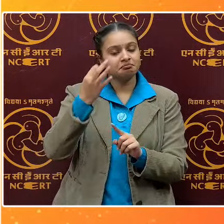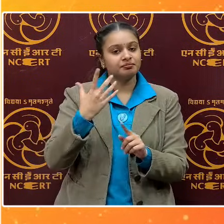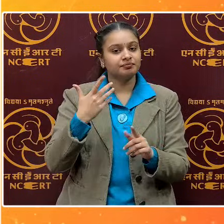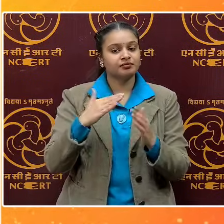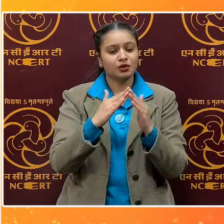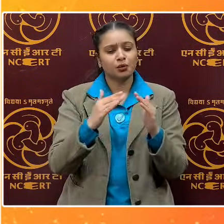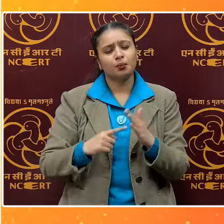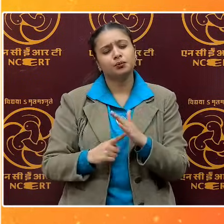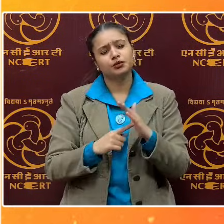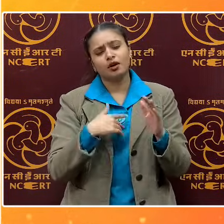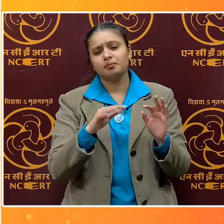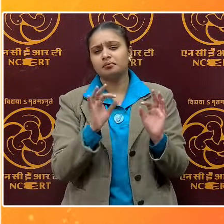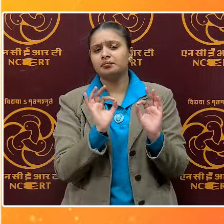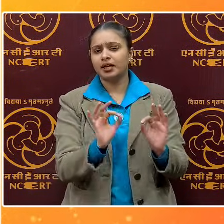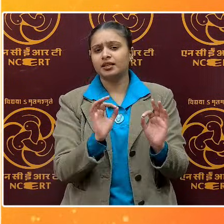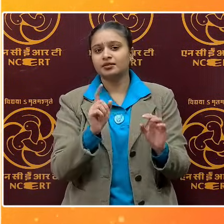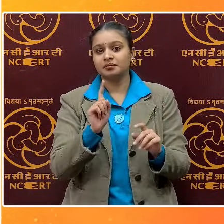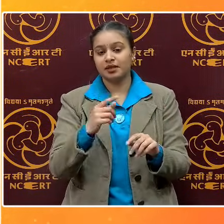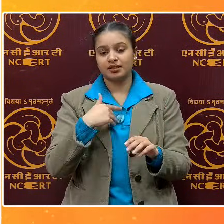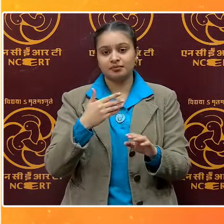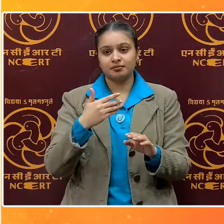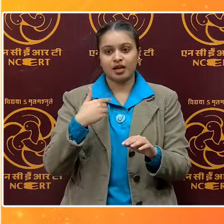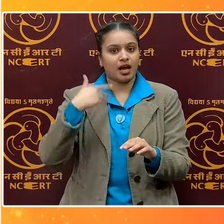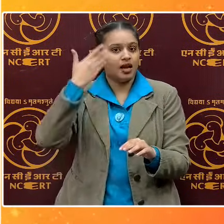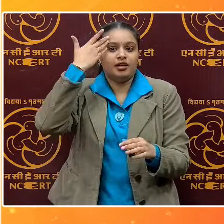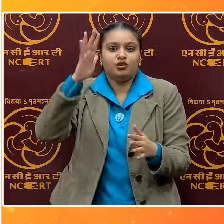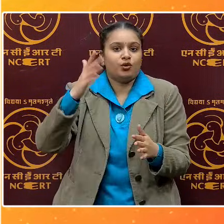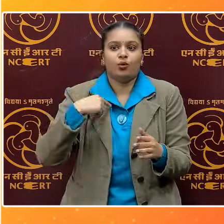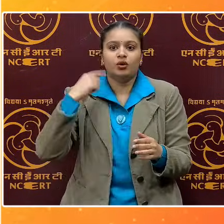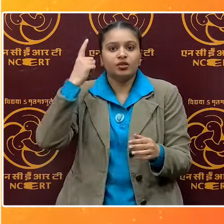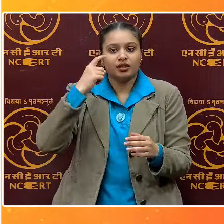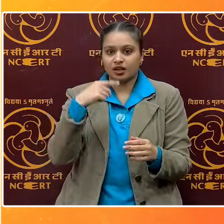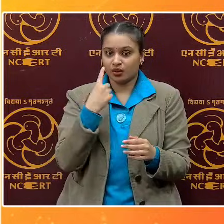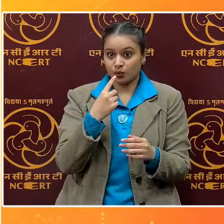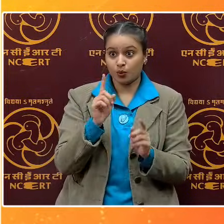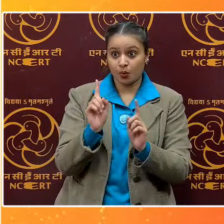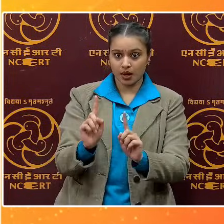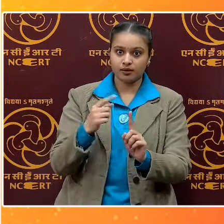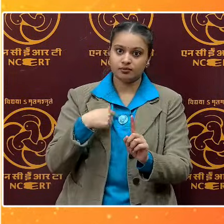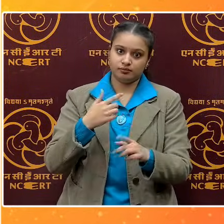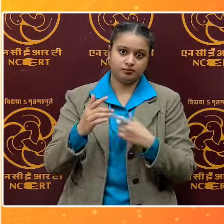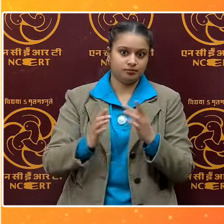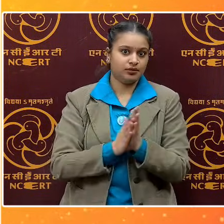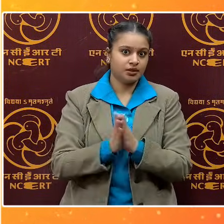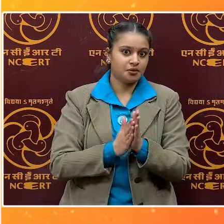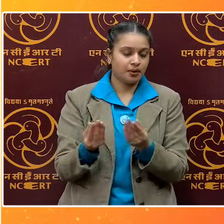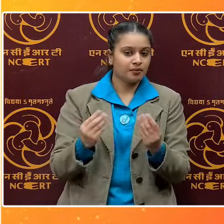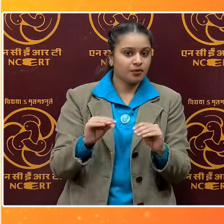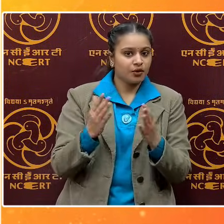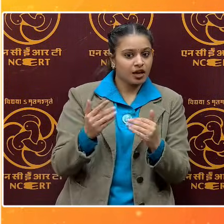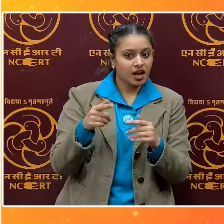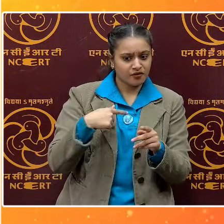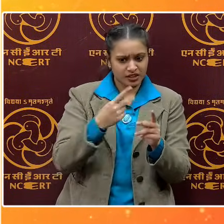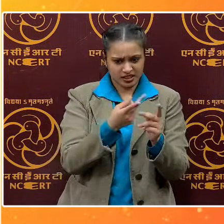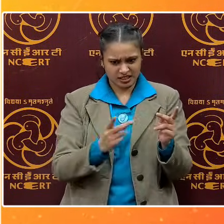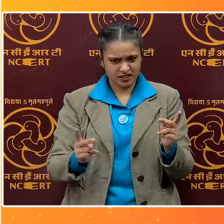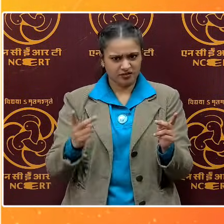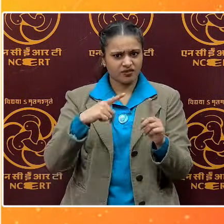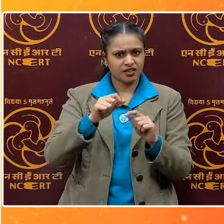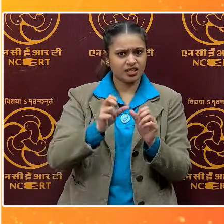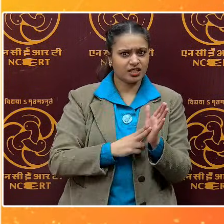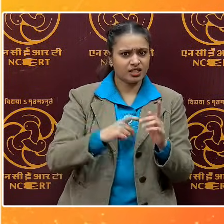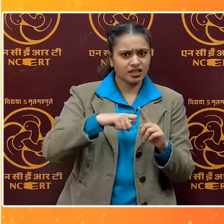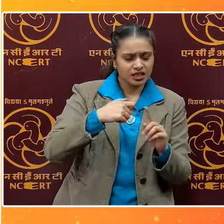the houses. I don't know who was the brain behind this, but it's very interesting. And the reason behind why they're having different kind of tanks